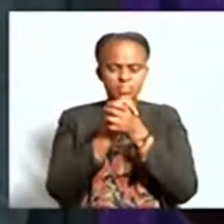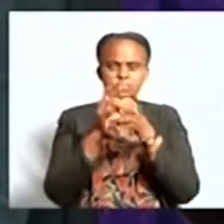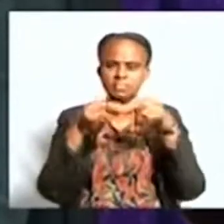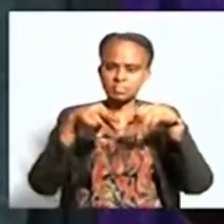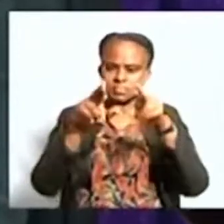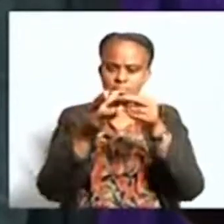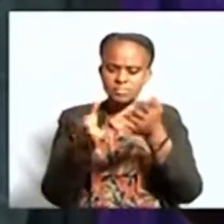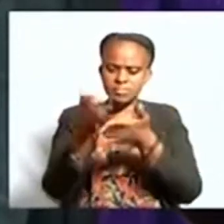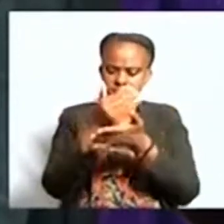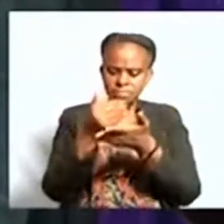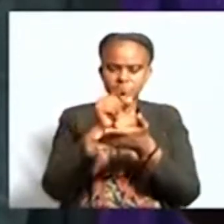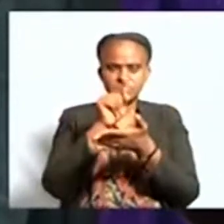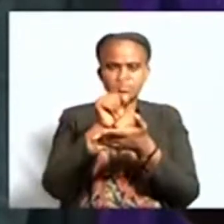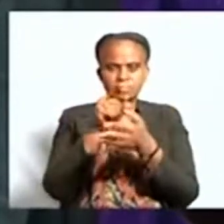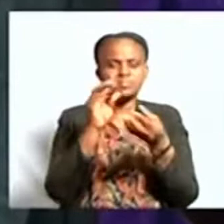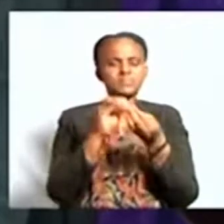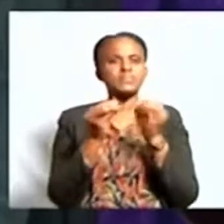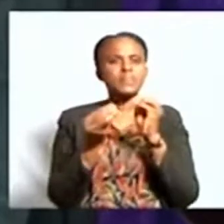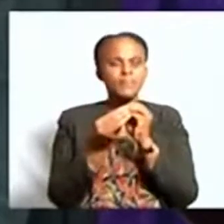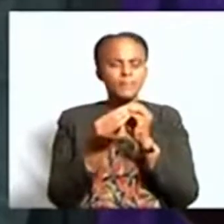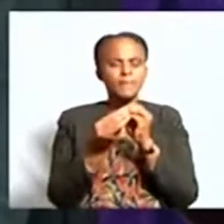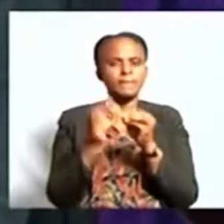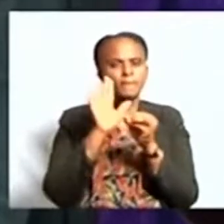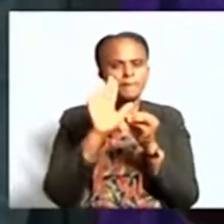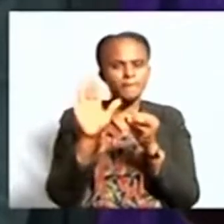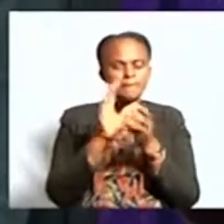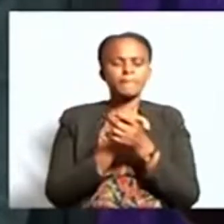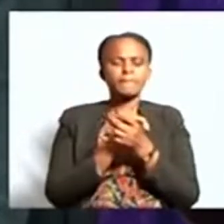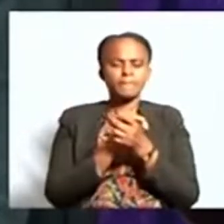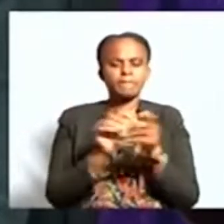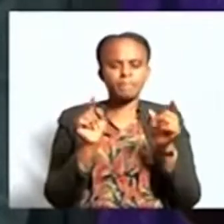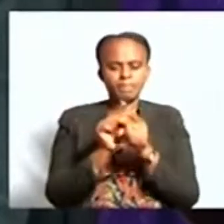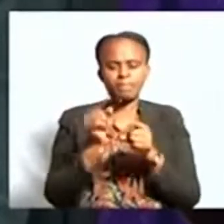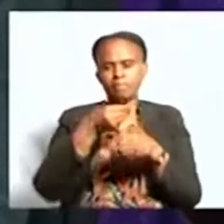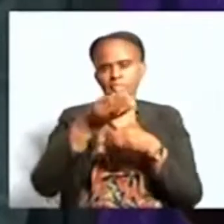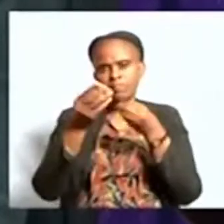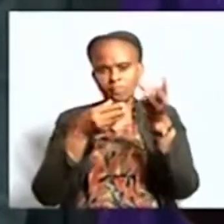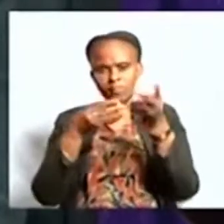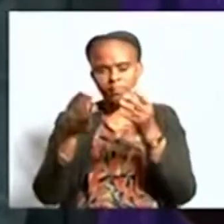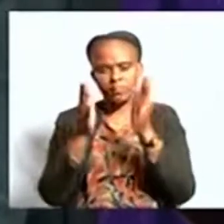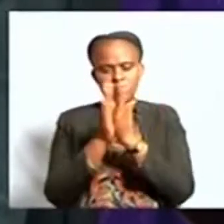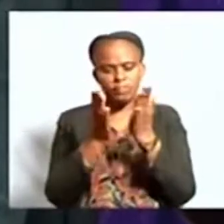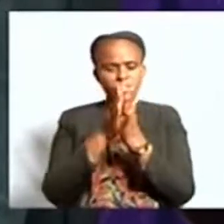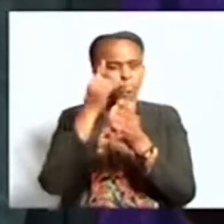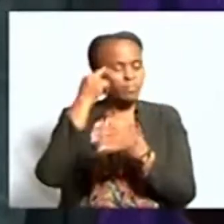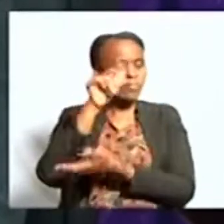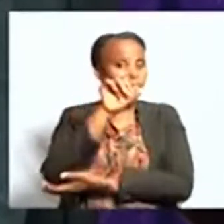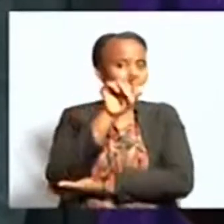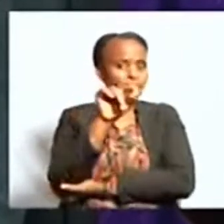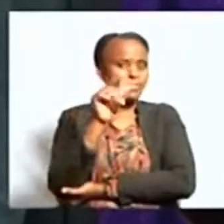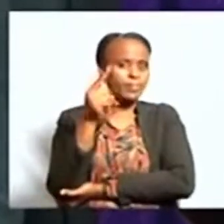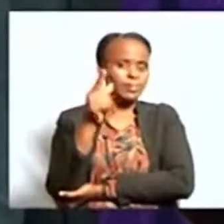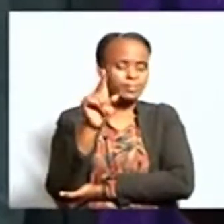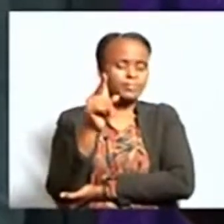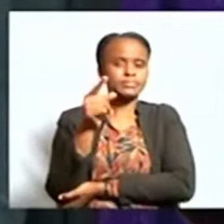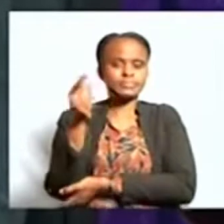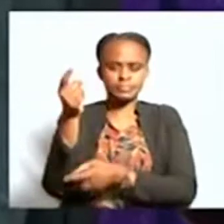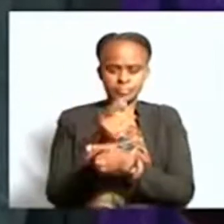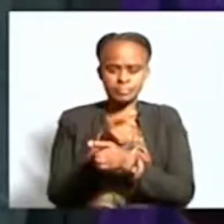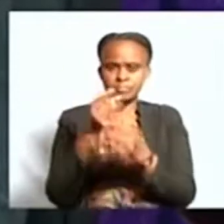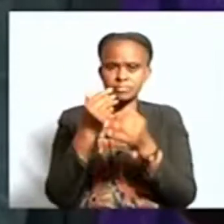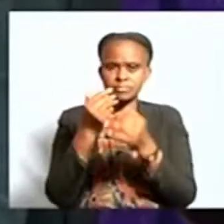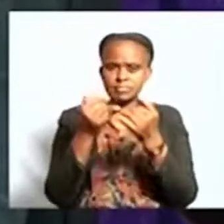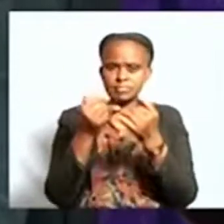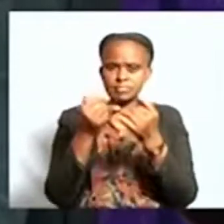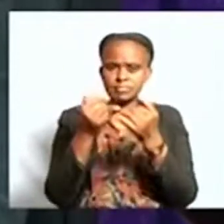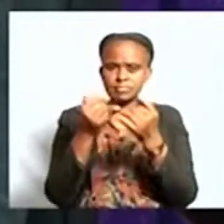collections as per the estimates of revenue and expenditure book for 2021. So from the reconciliations